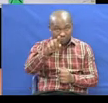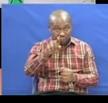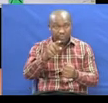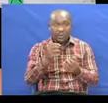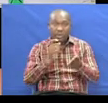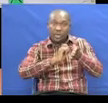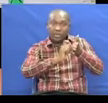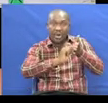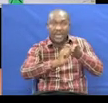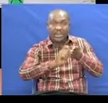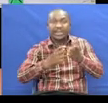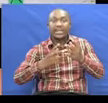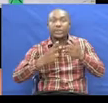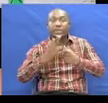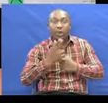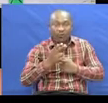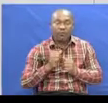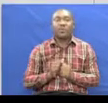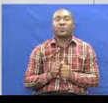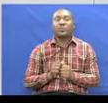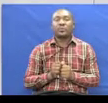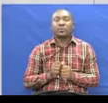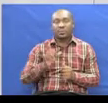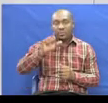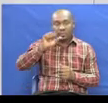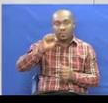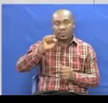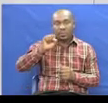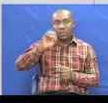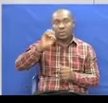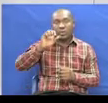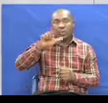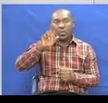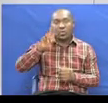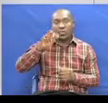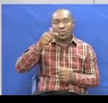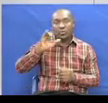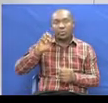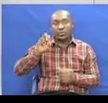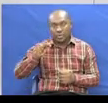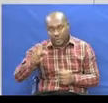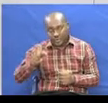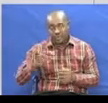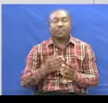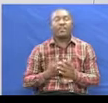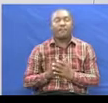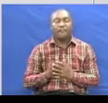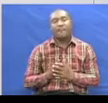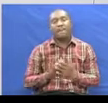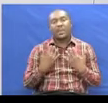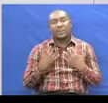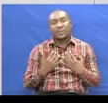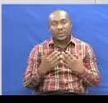Therefore, x plus 2.8 is equal to 8.4. I'm going